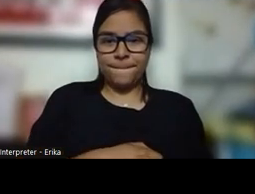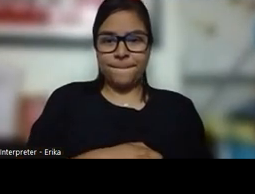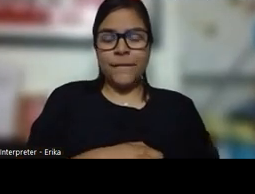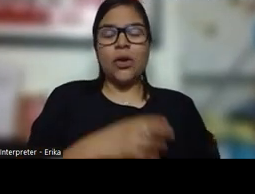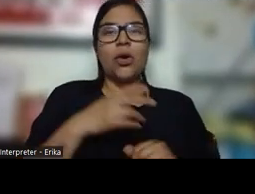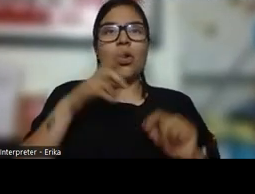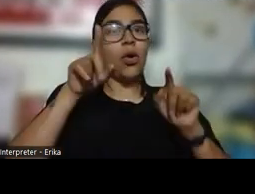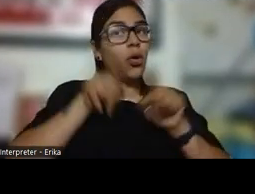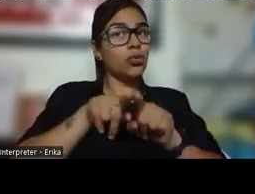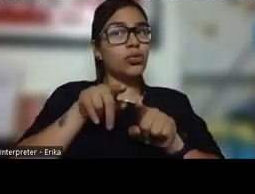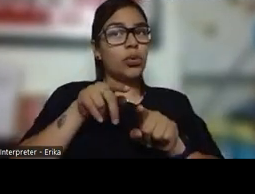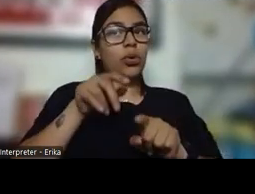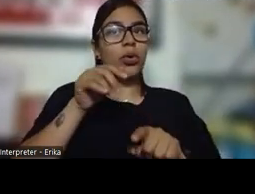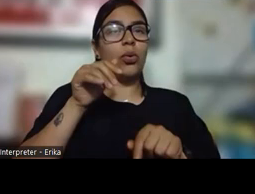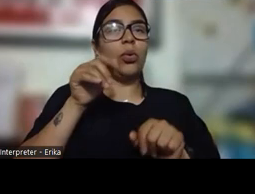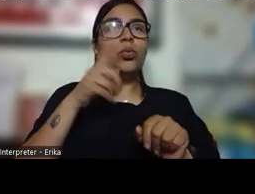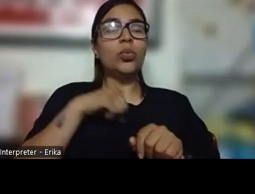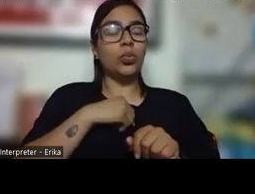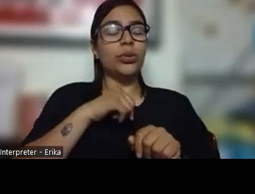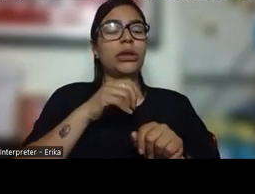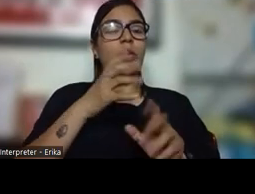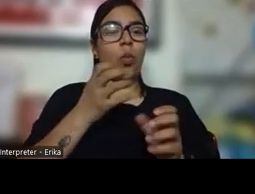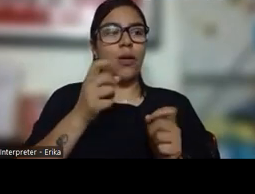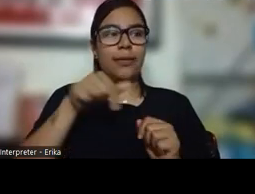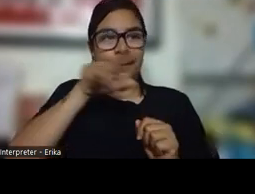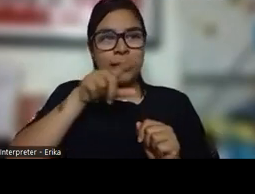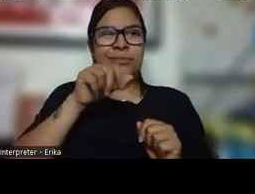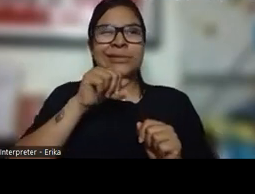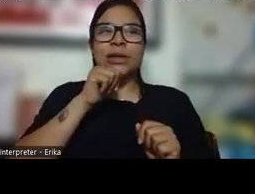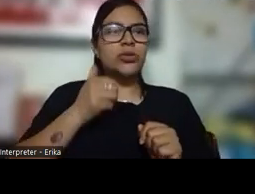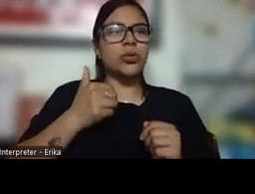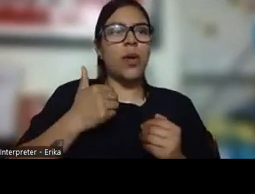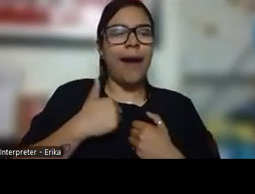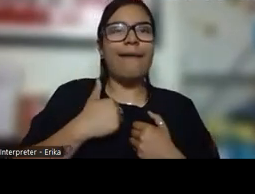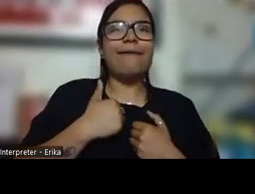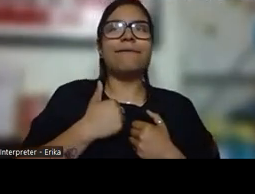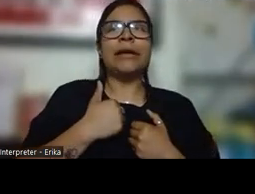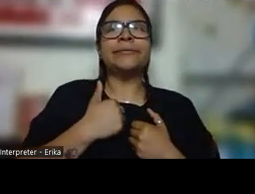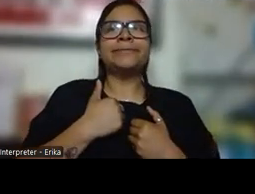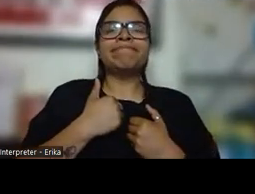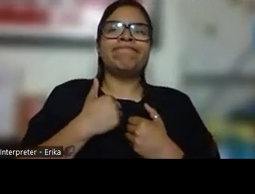community, especially for the elderly that who don't really have a place, or they don't really